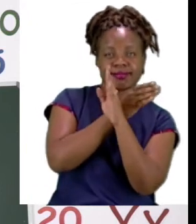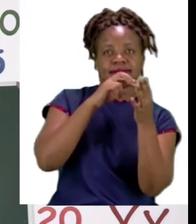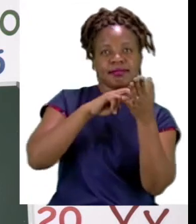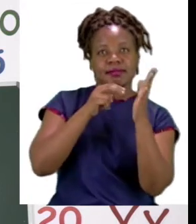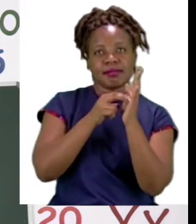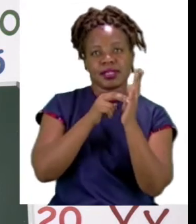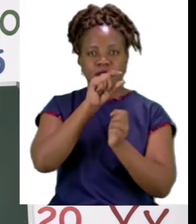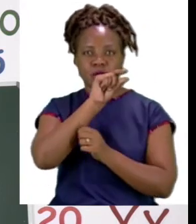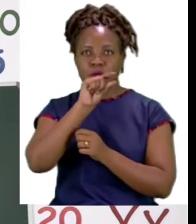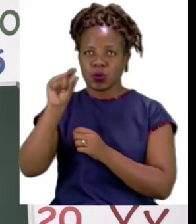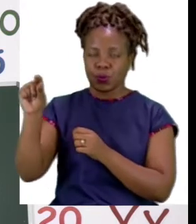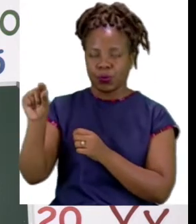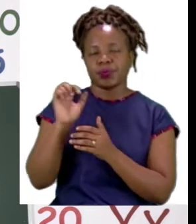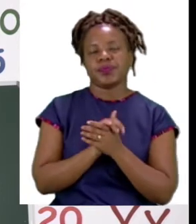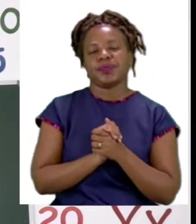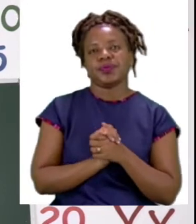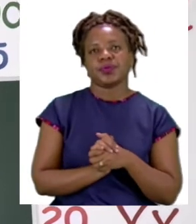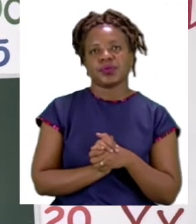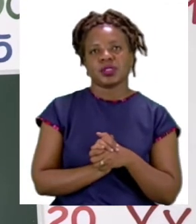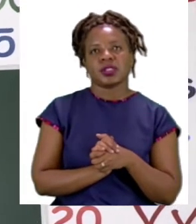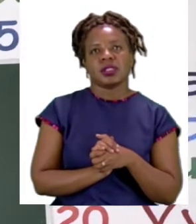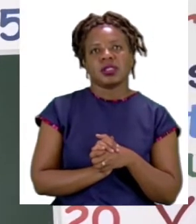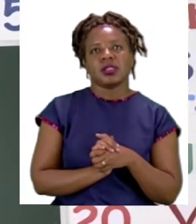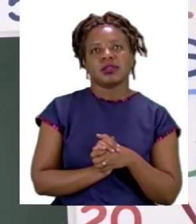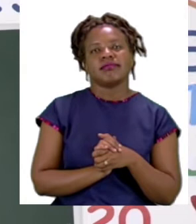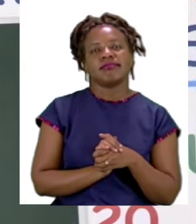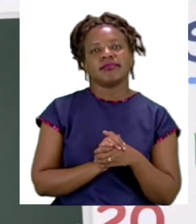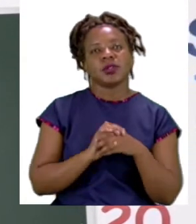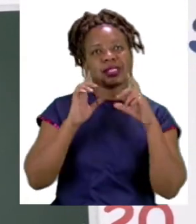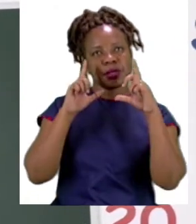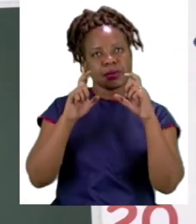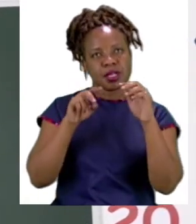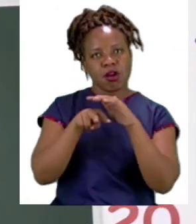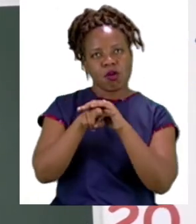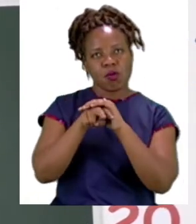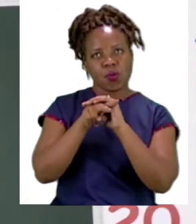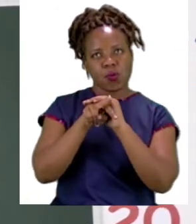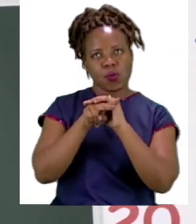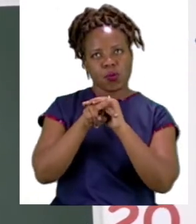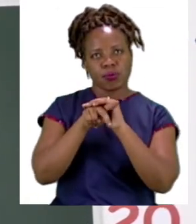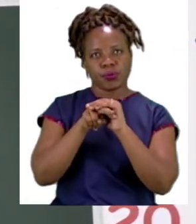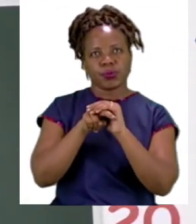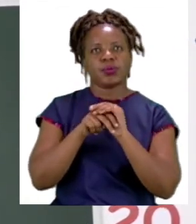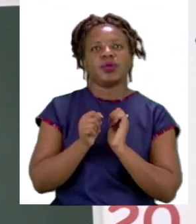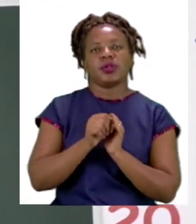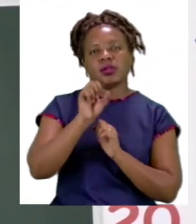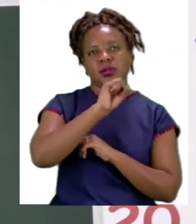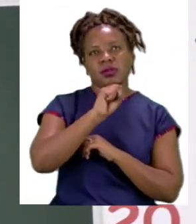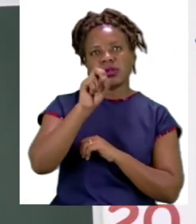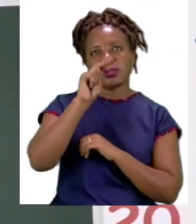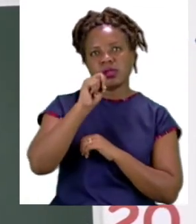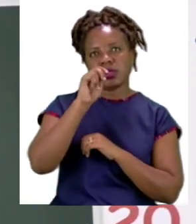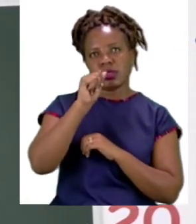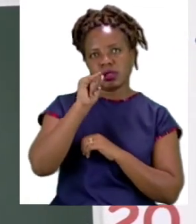the picture is on top of a snail. So we are going to use the word snail to fill in the